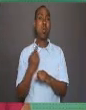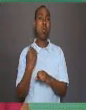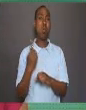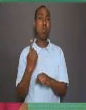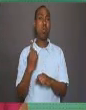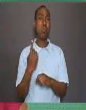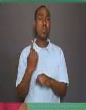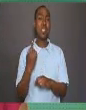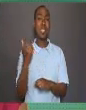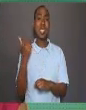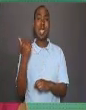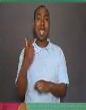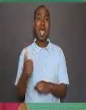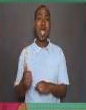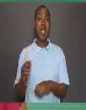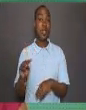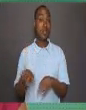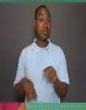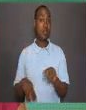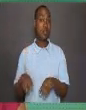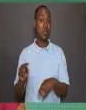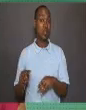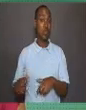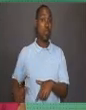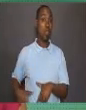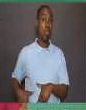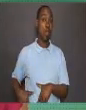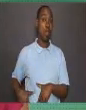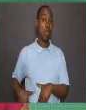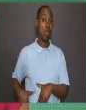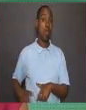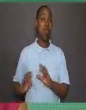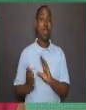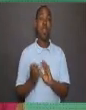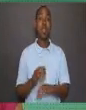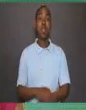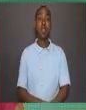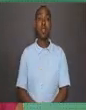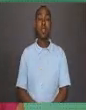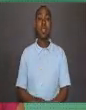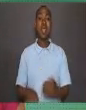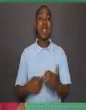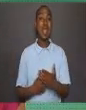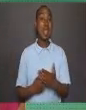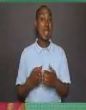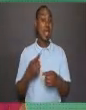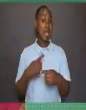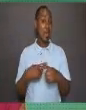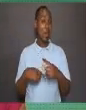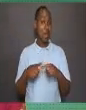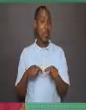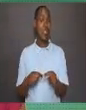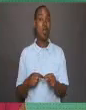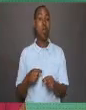time the air moves into the lungs. This results in